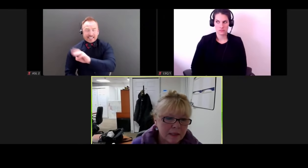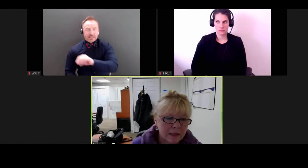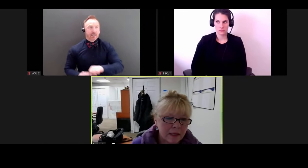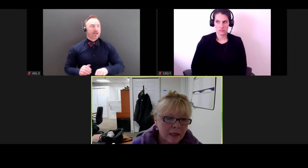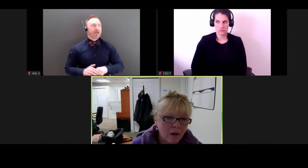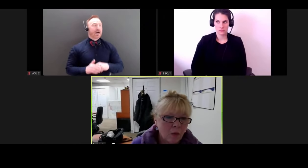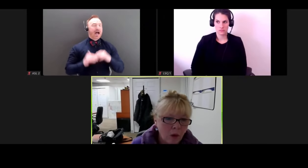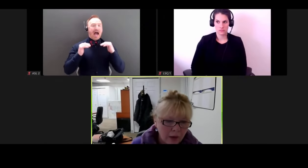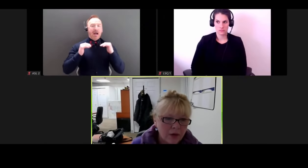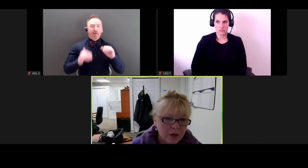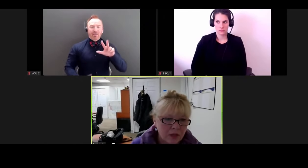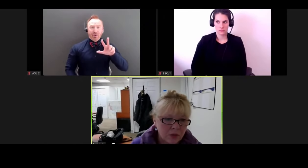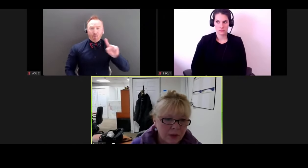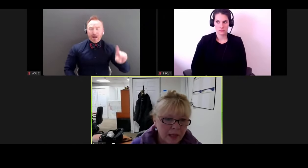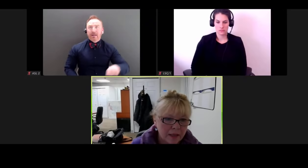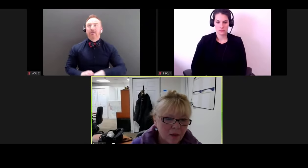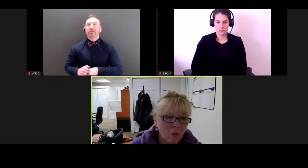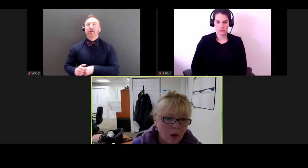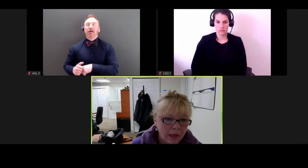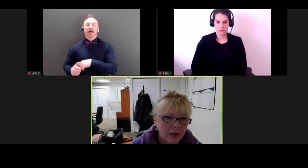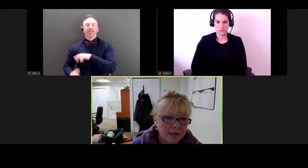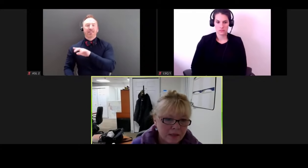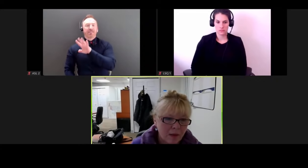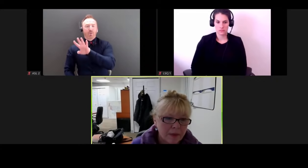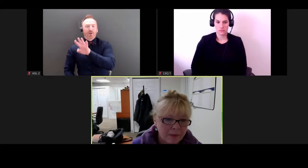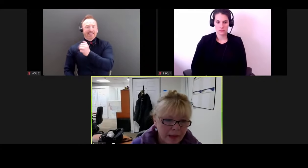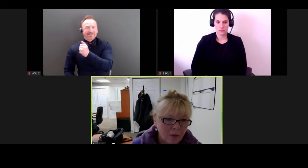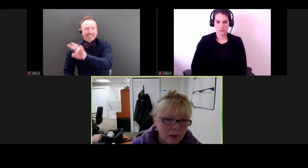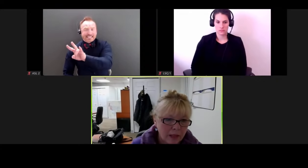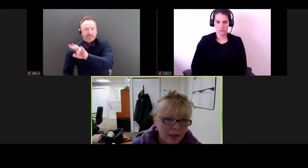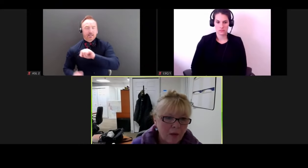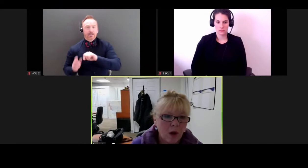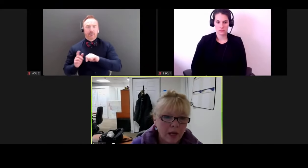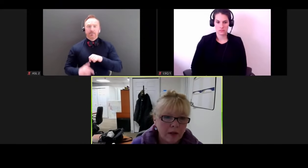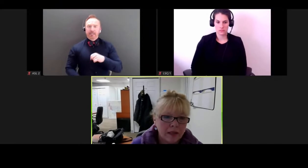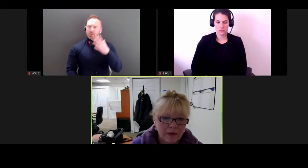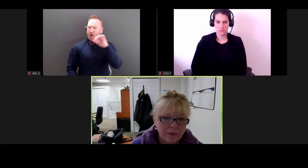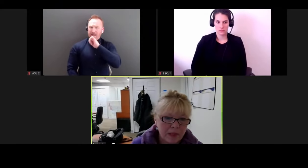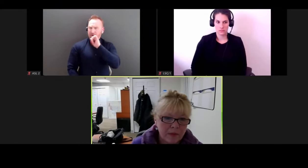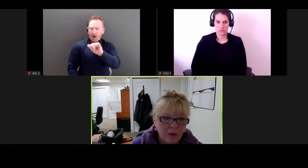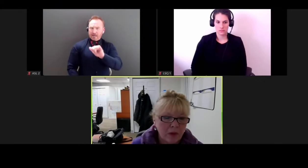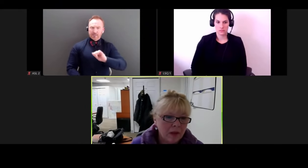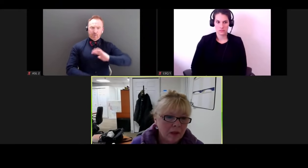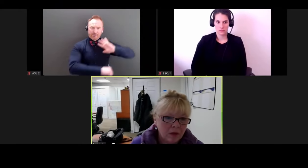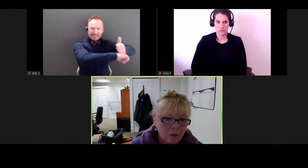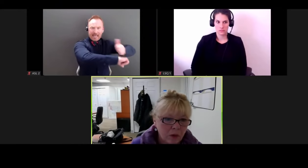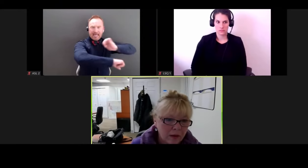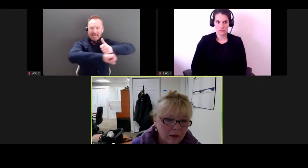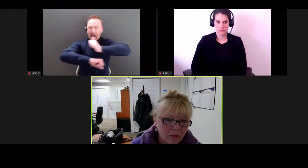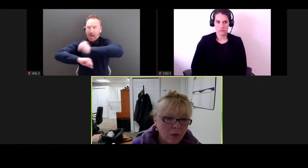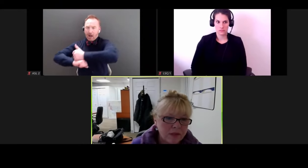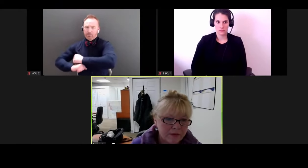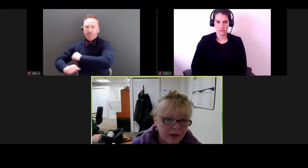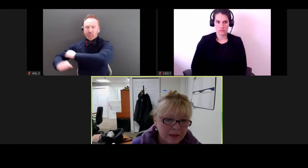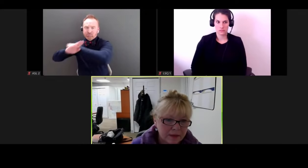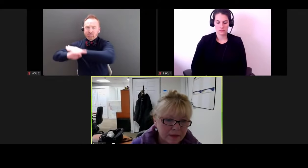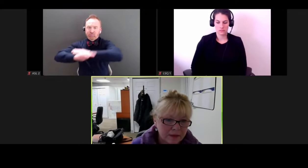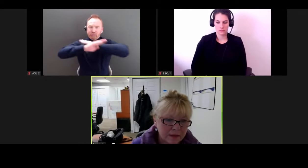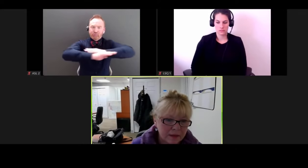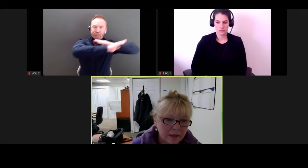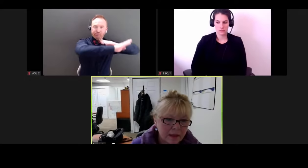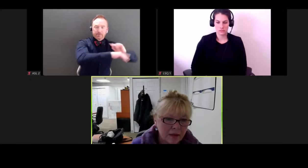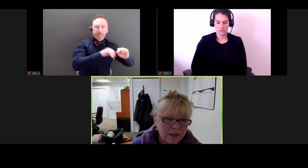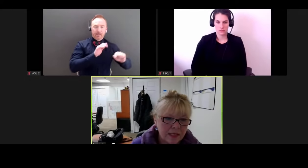417? Why are you not doing that? Why not stop them that way? And why not give the people who are most